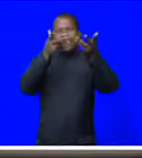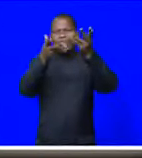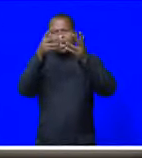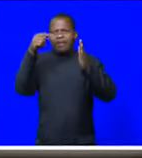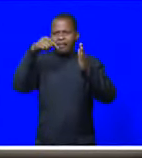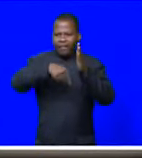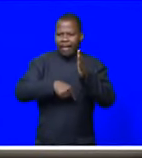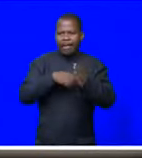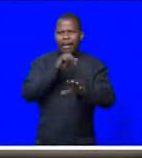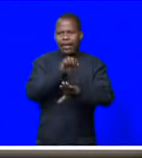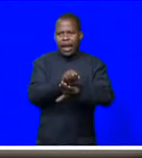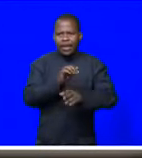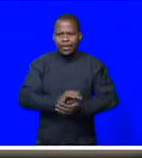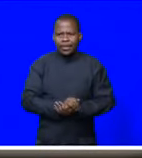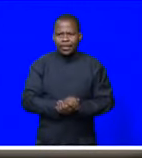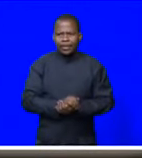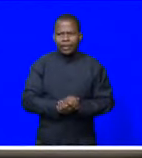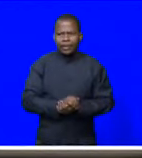le ndzaba yale tindvuthu